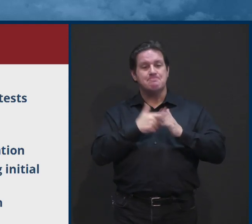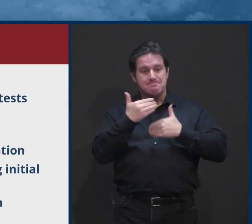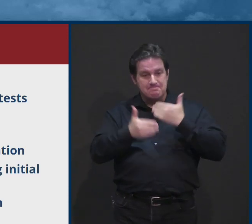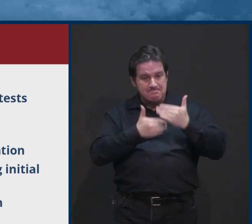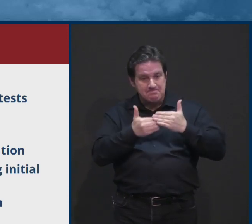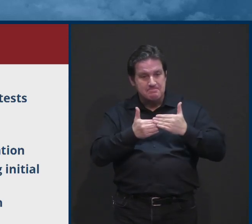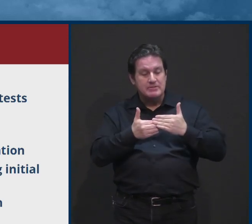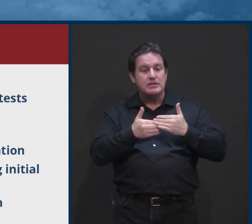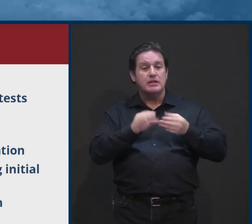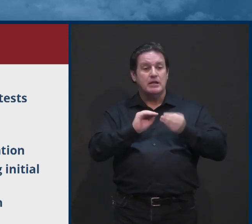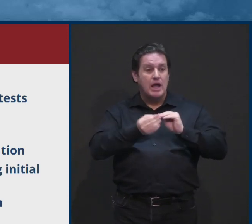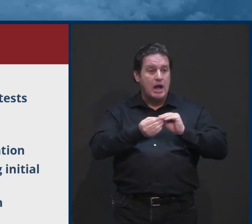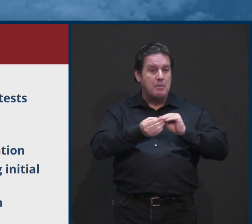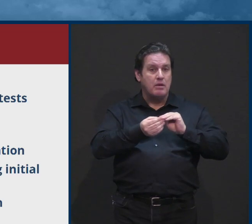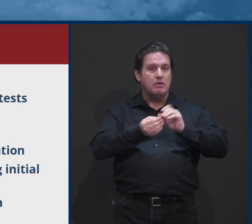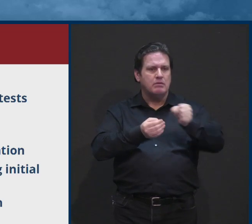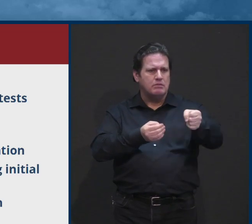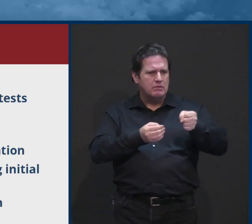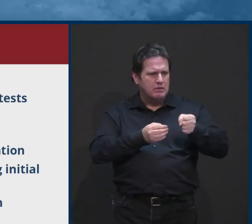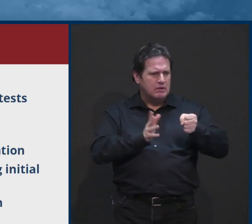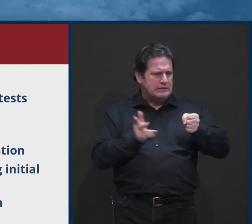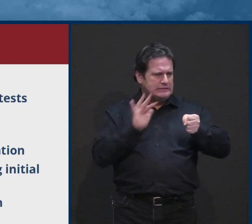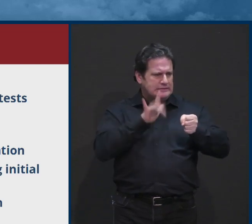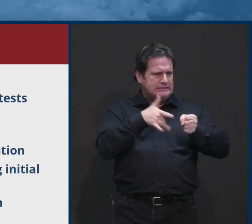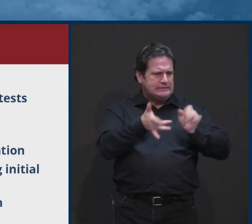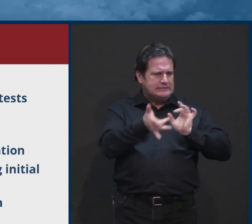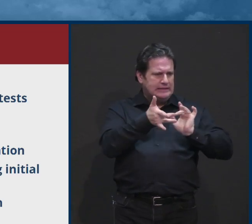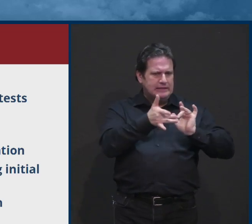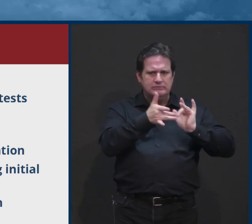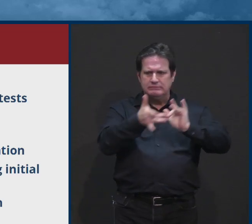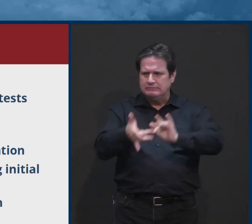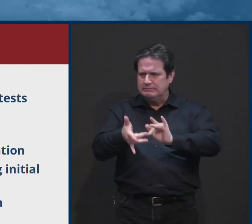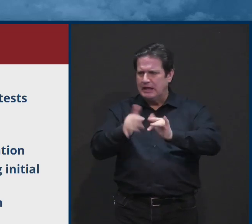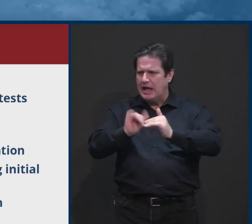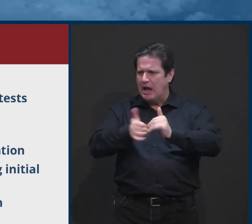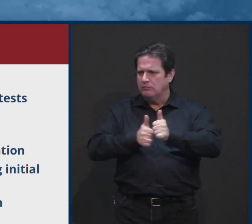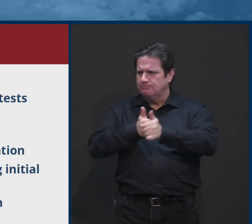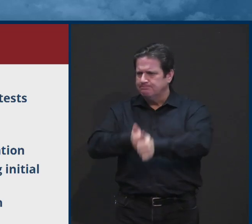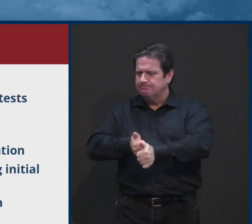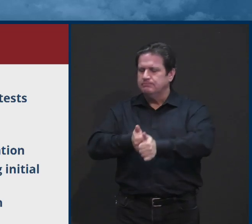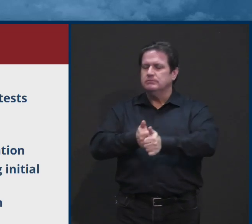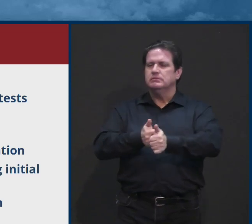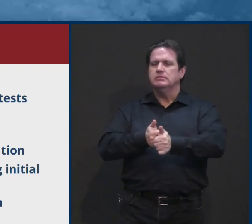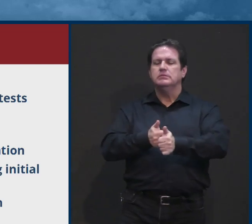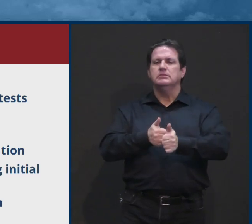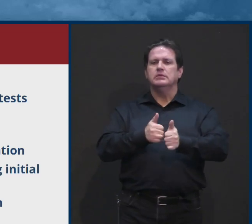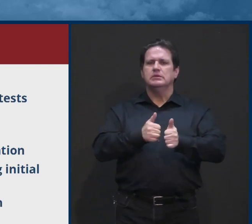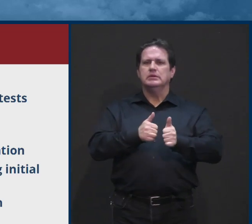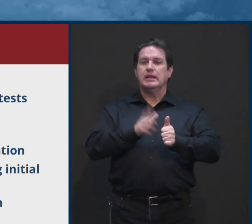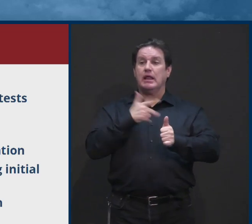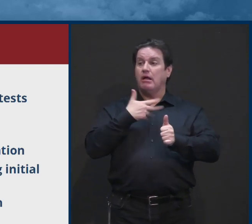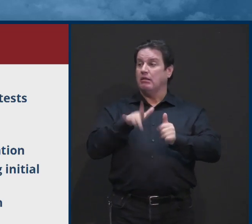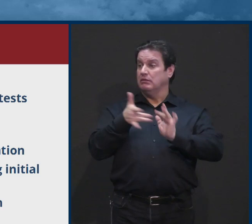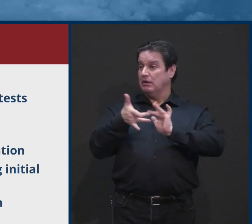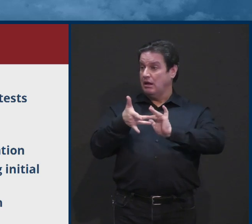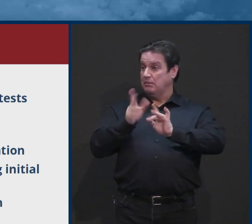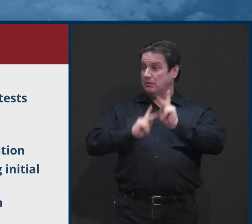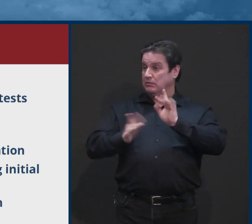those cases can be isolated, we can find contacts, and have contacts be in